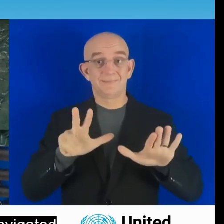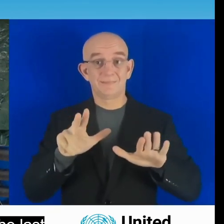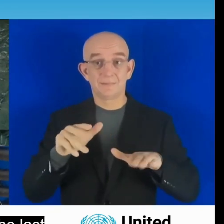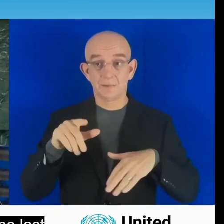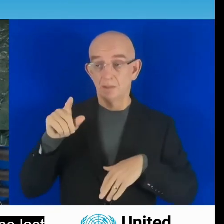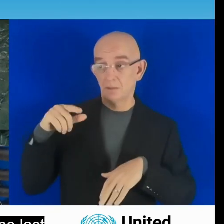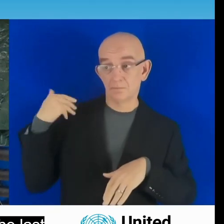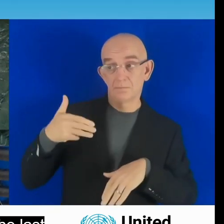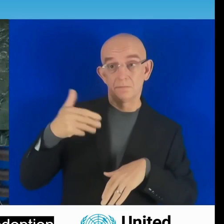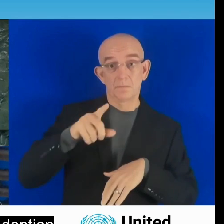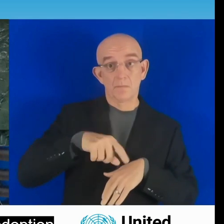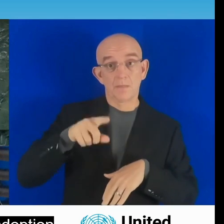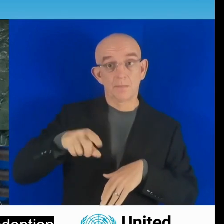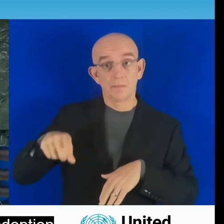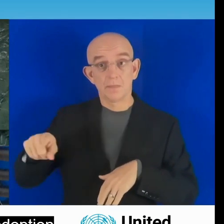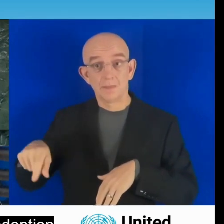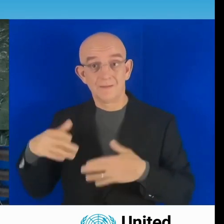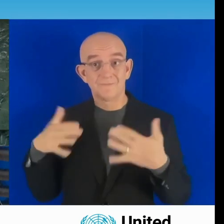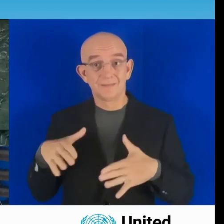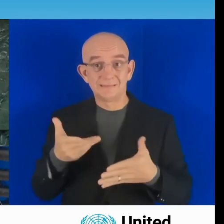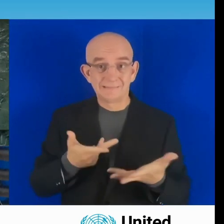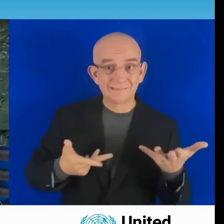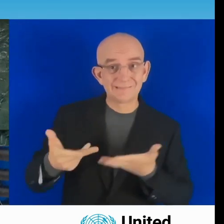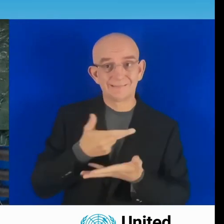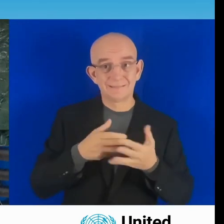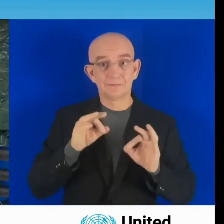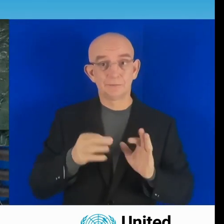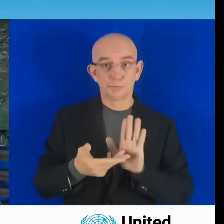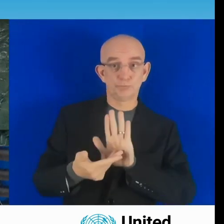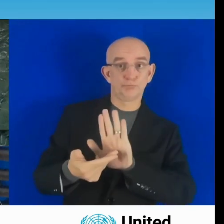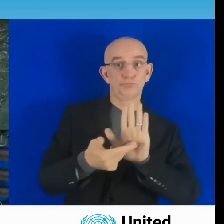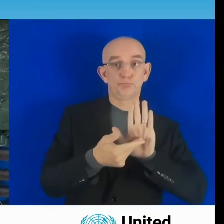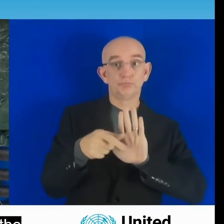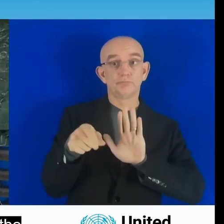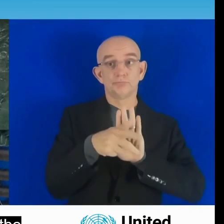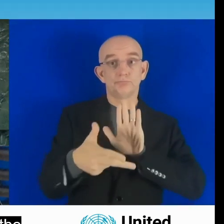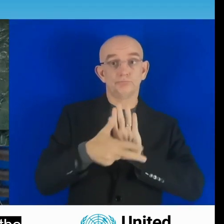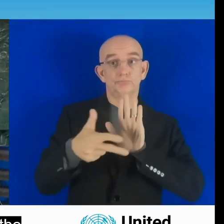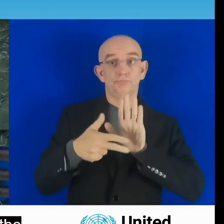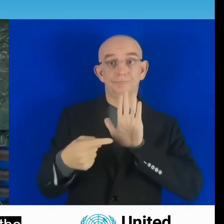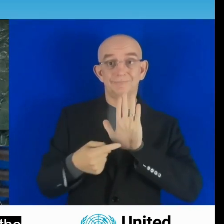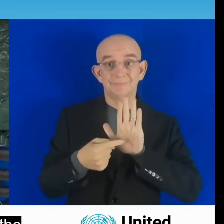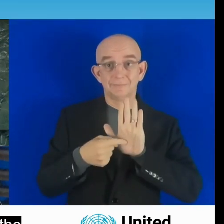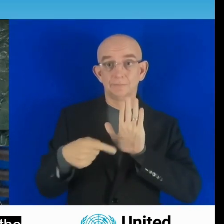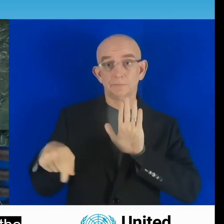to the fact that all our aspirations may not be accommodated in this pact.